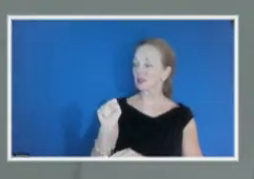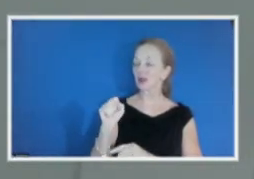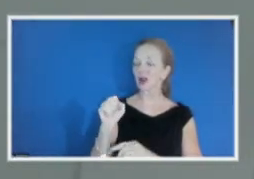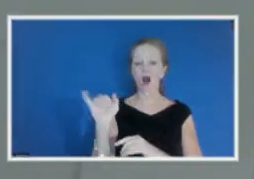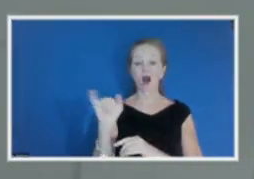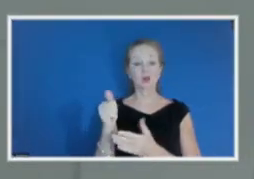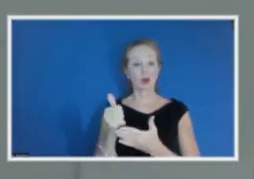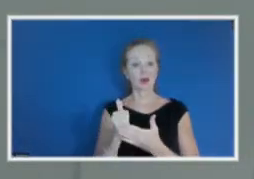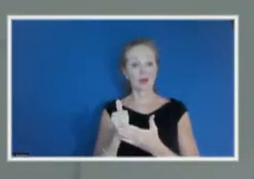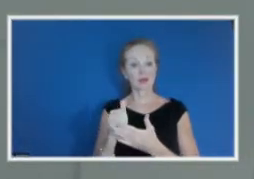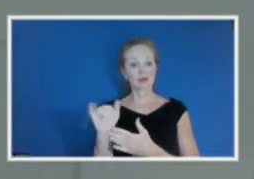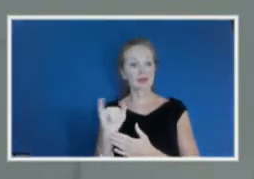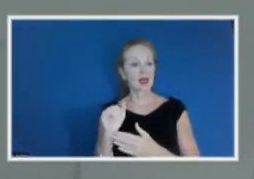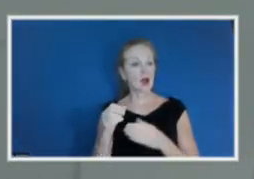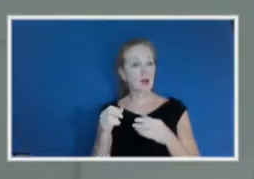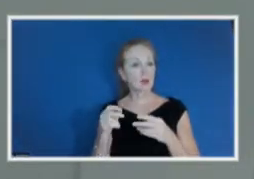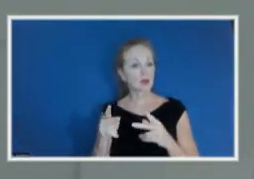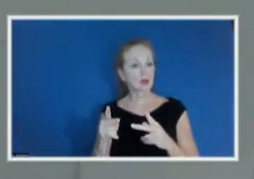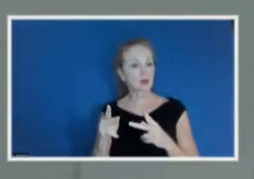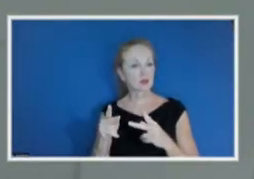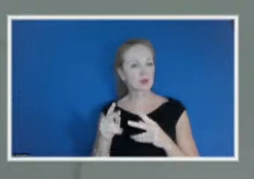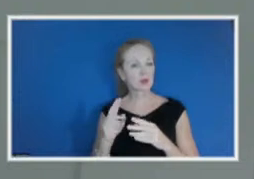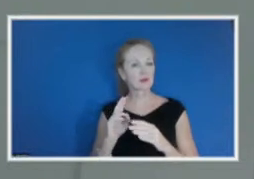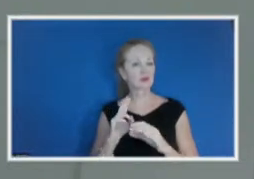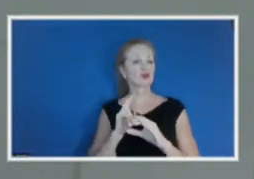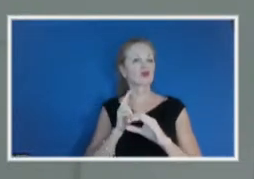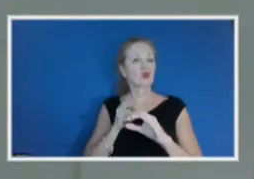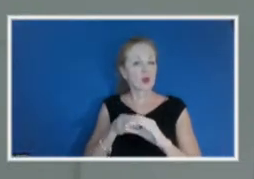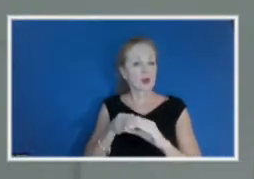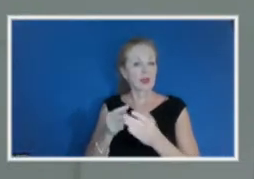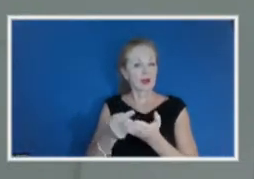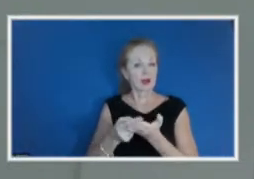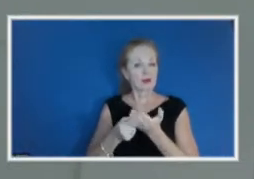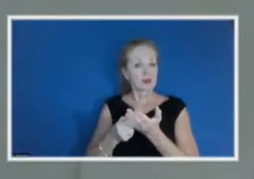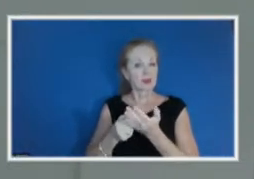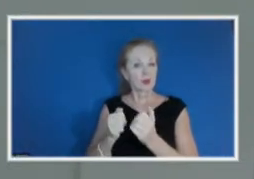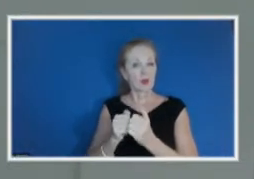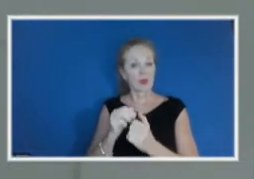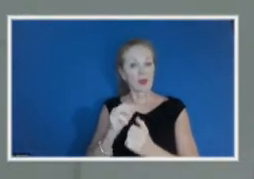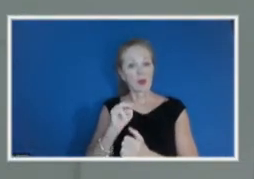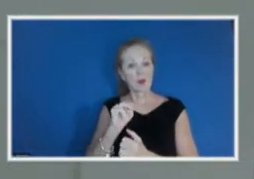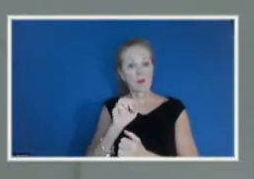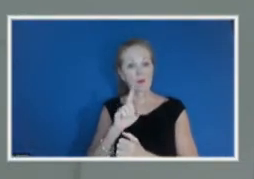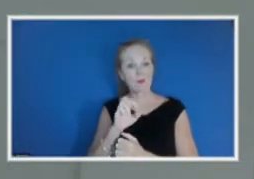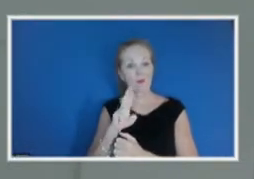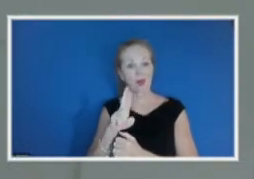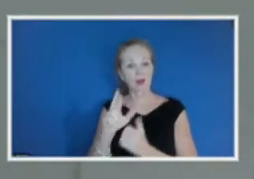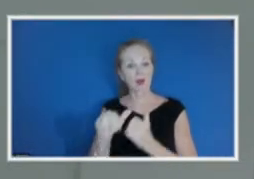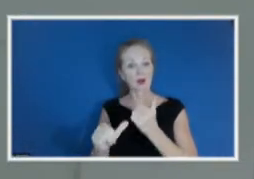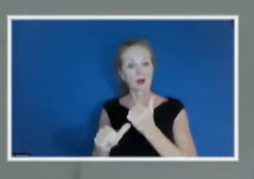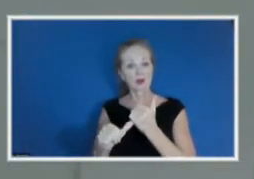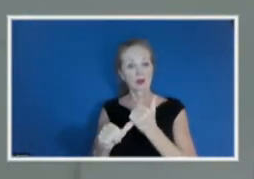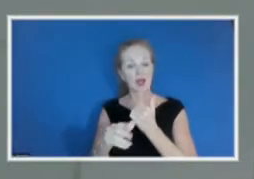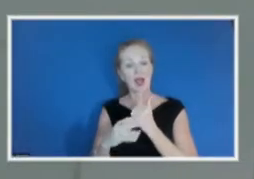not the opportunity, to join in on the discussion with the Mayor Pro Tem and the Mayor. Because